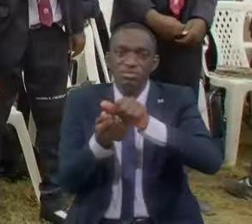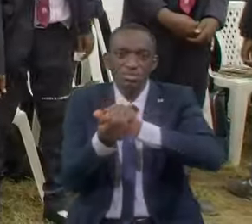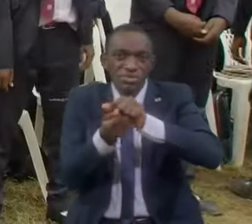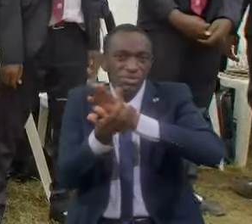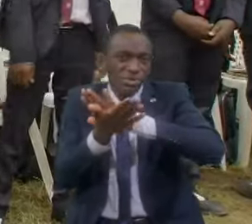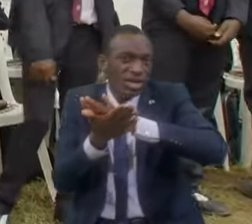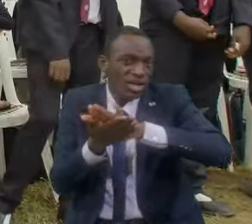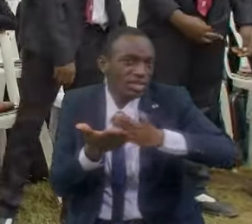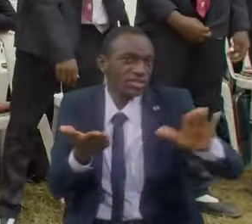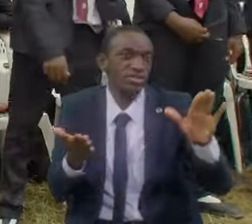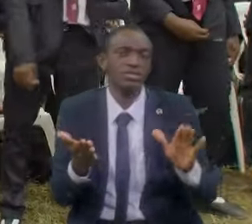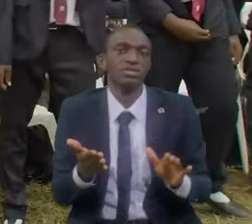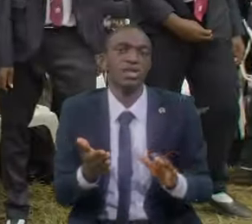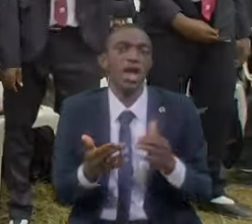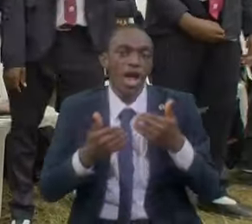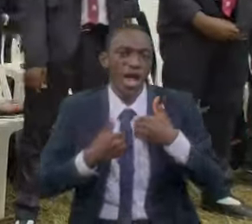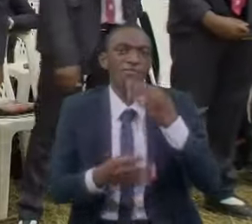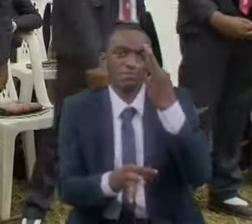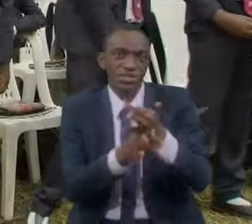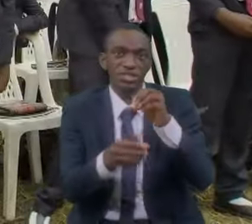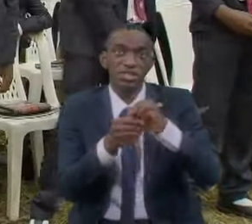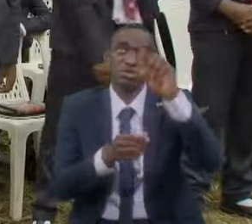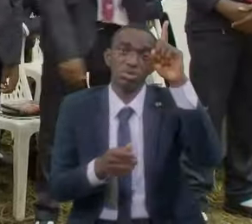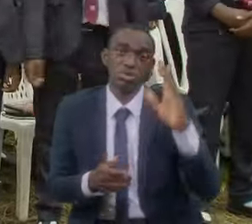Have faith in God.